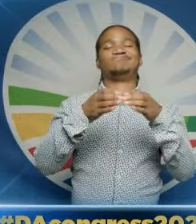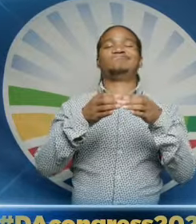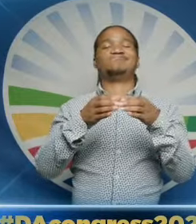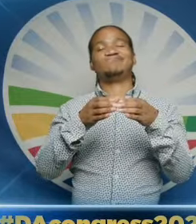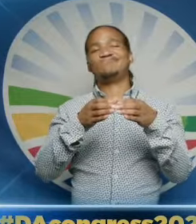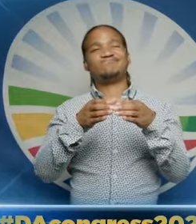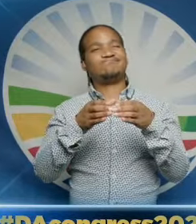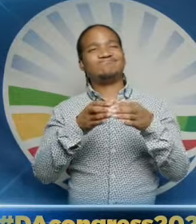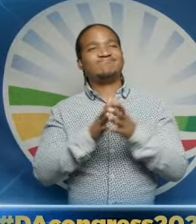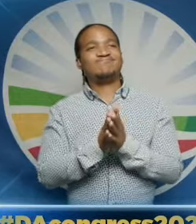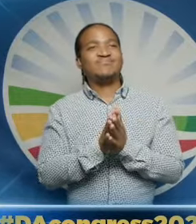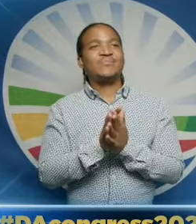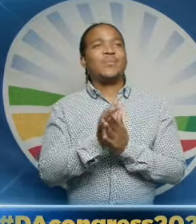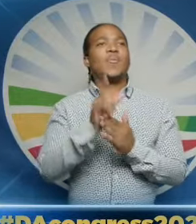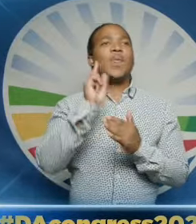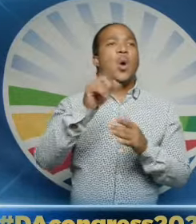get,